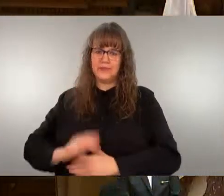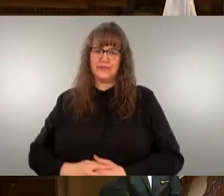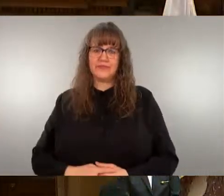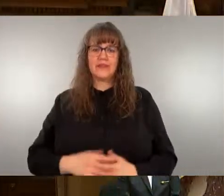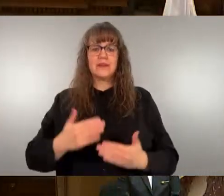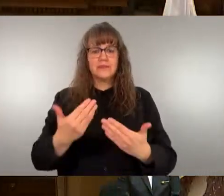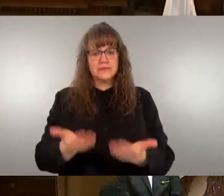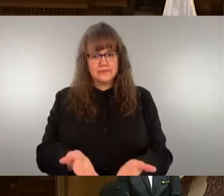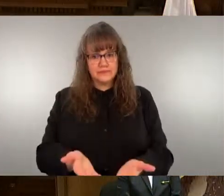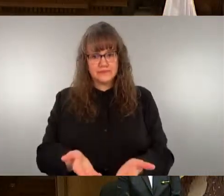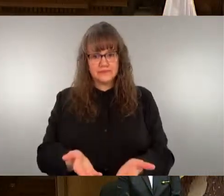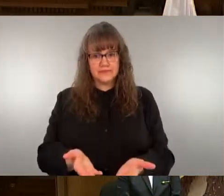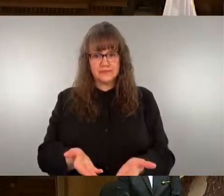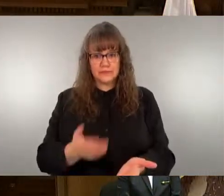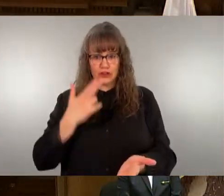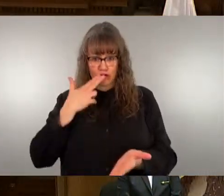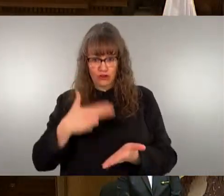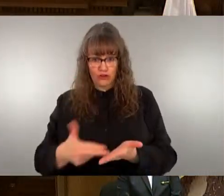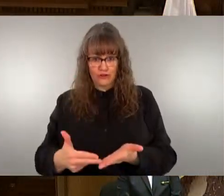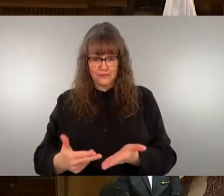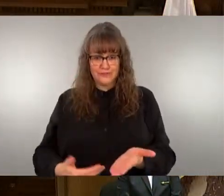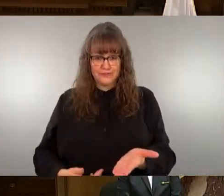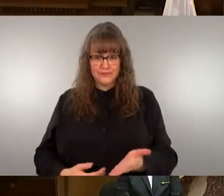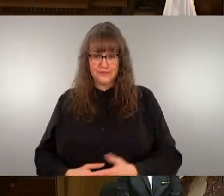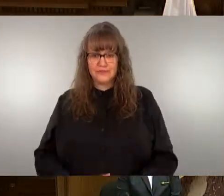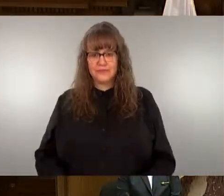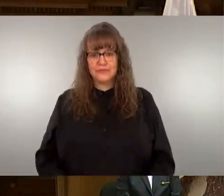Honourable members, pursuant to Section